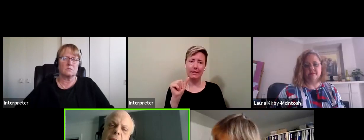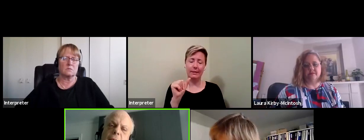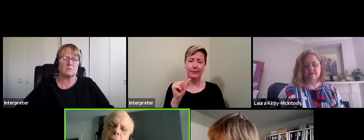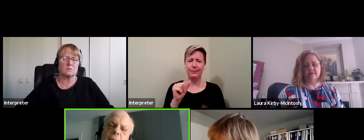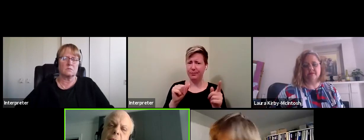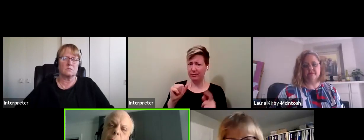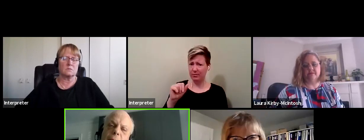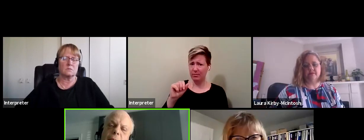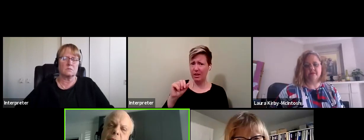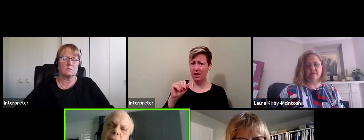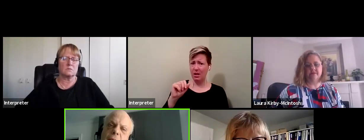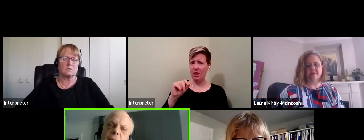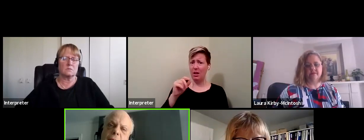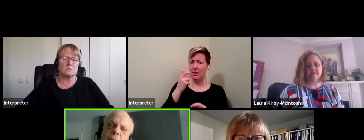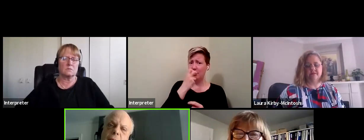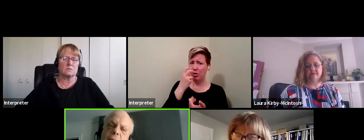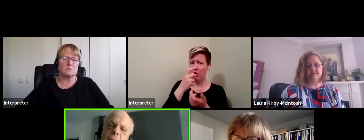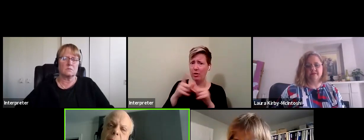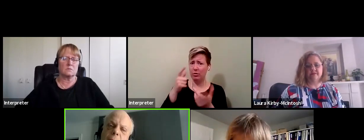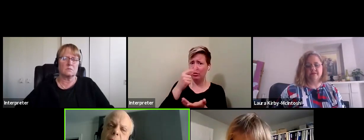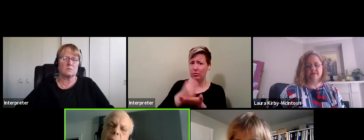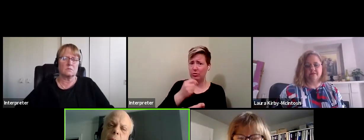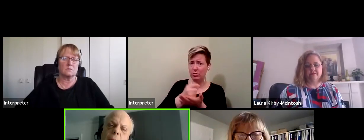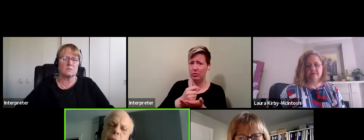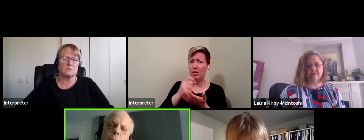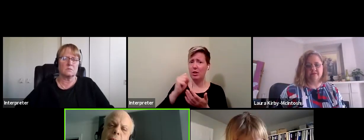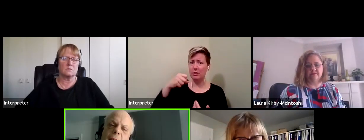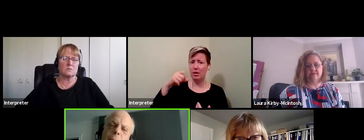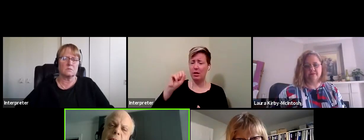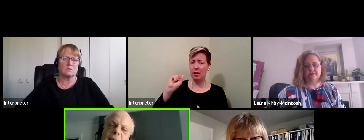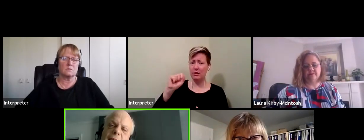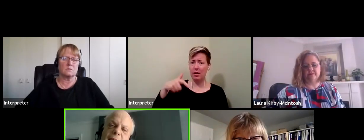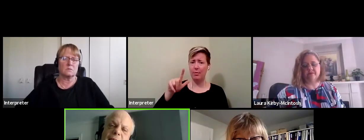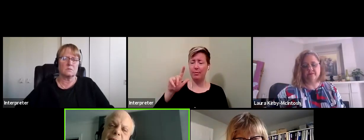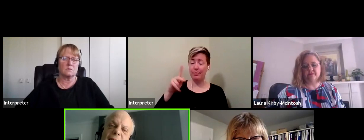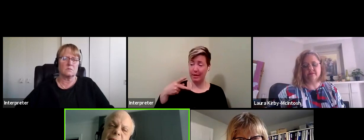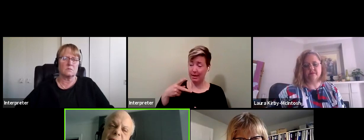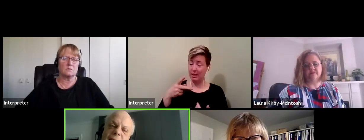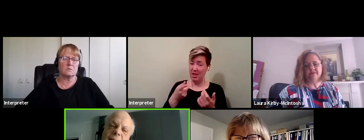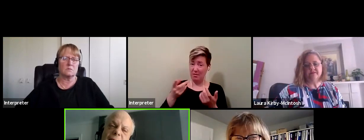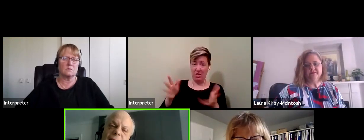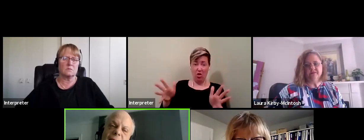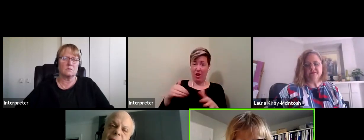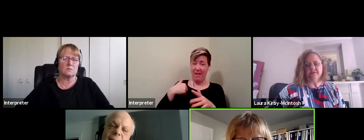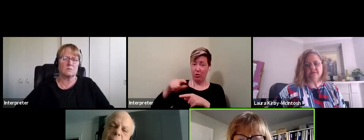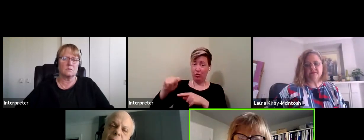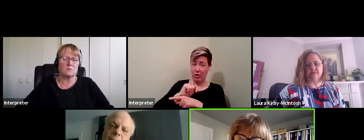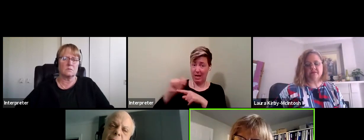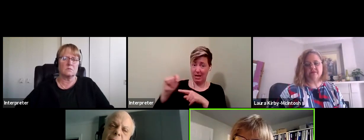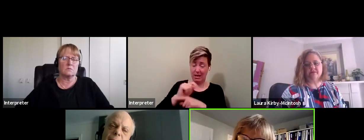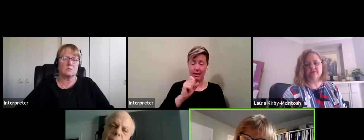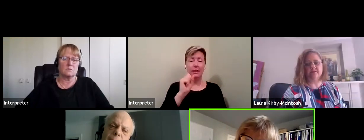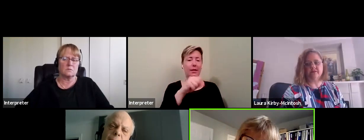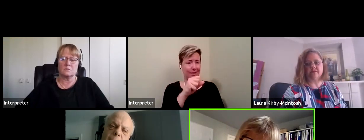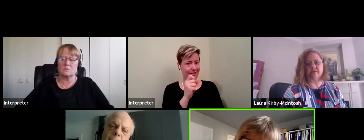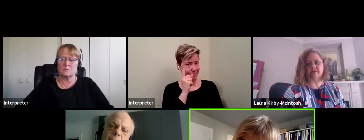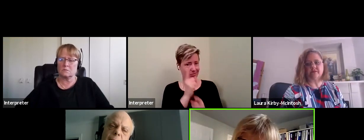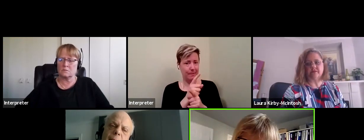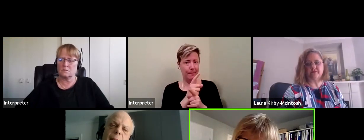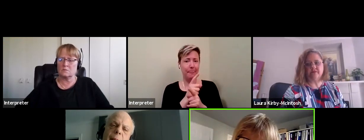pathologists, they are a profession that are whose training pertains to this. Perfectly. And